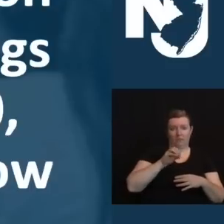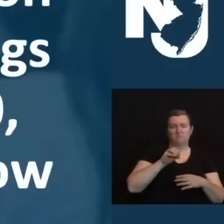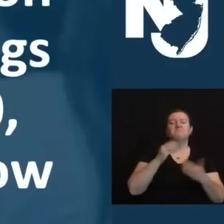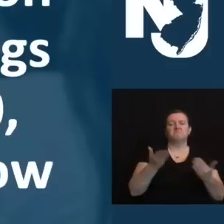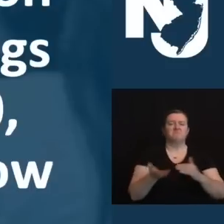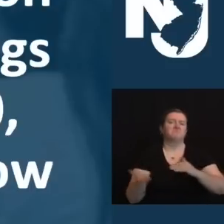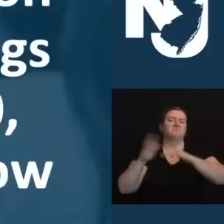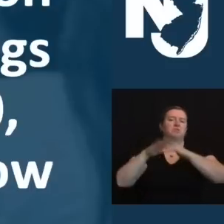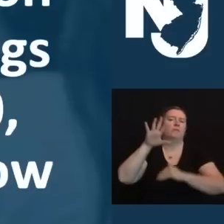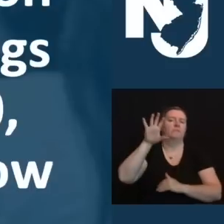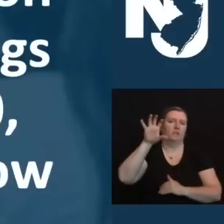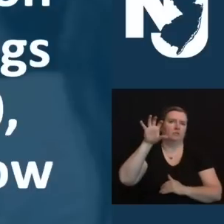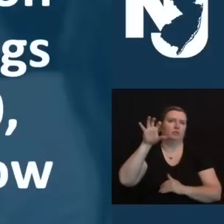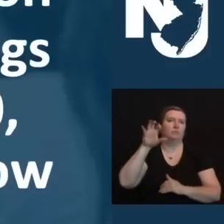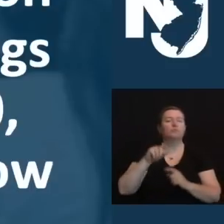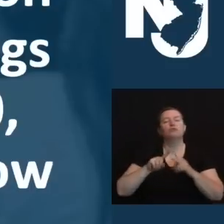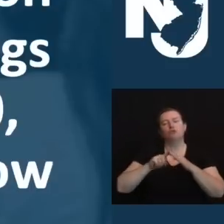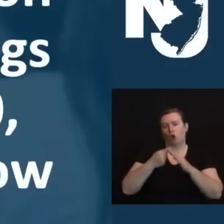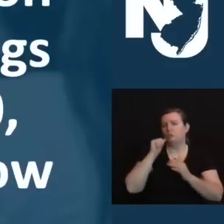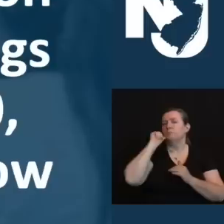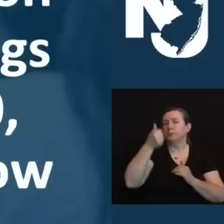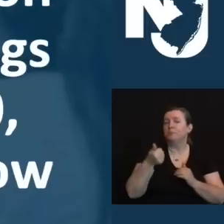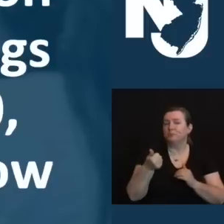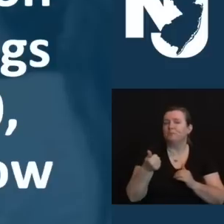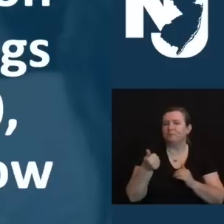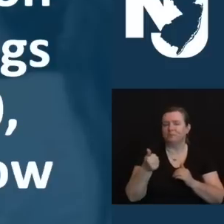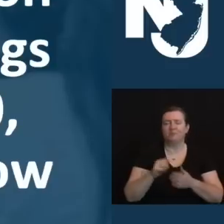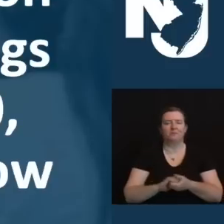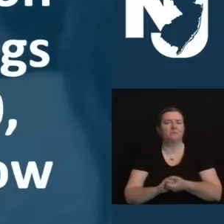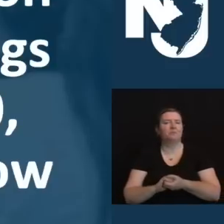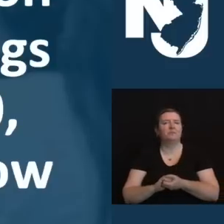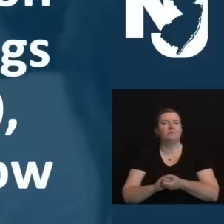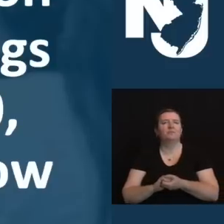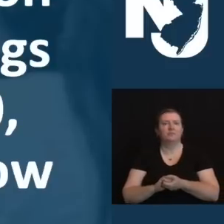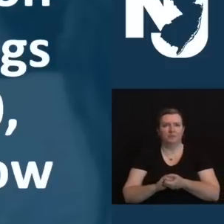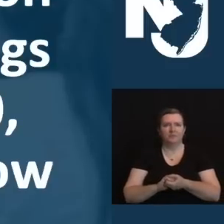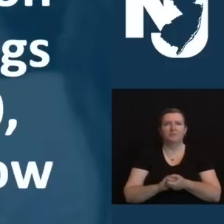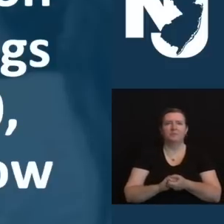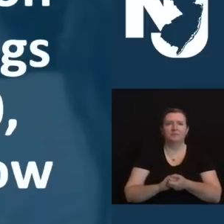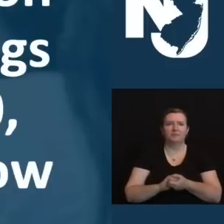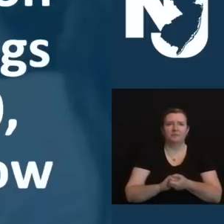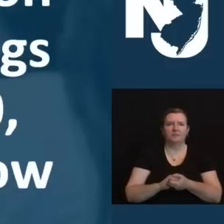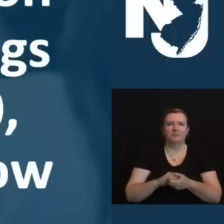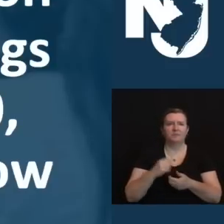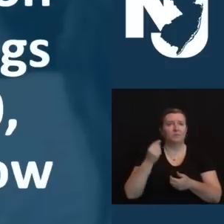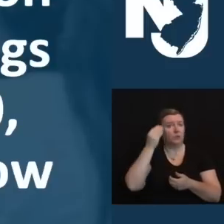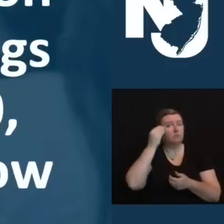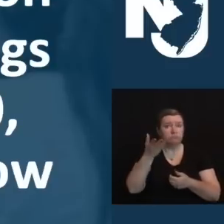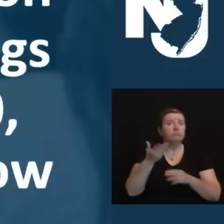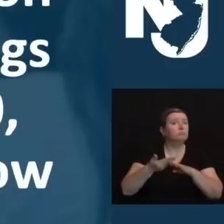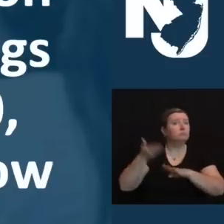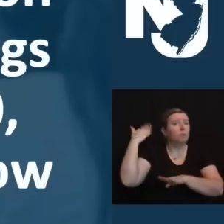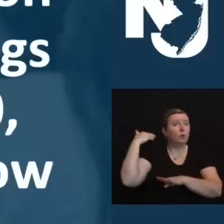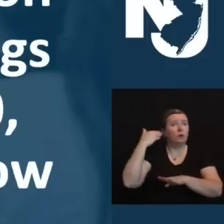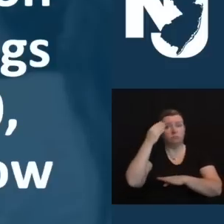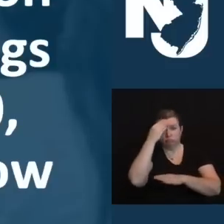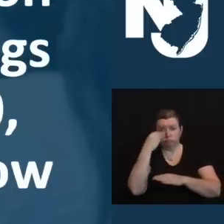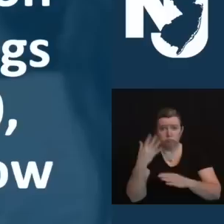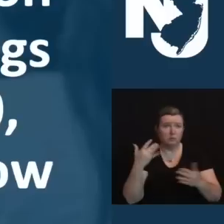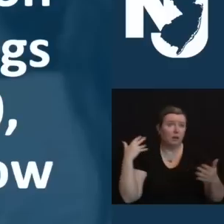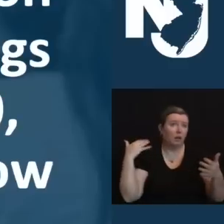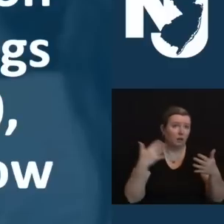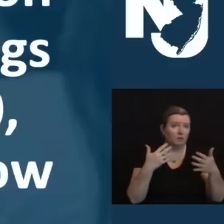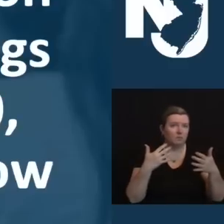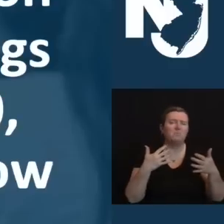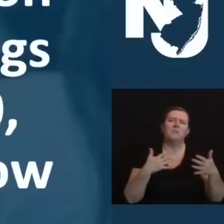and that is effective tomorrow. We first signaled this eventuality back on June 9th, and we are comfortable at this time to keep to the